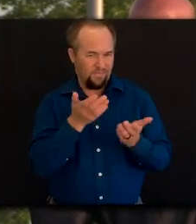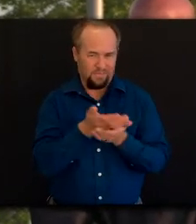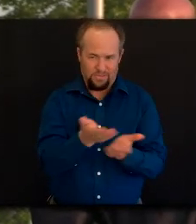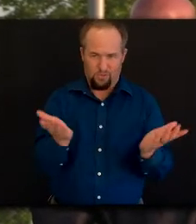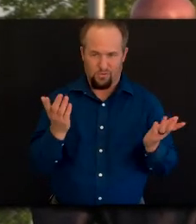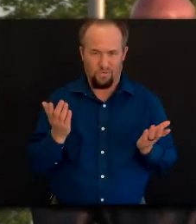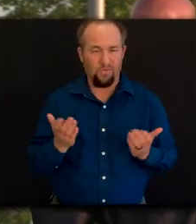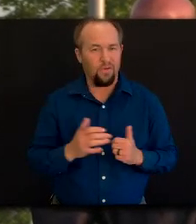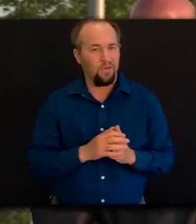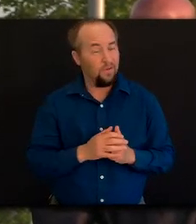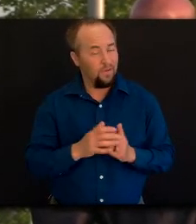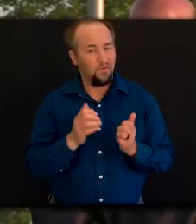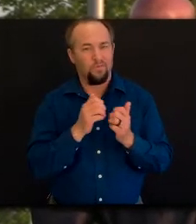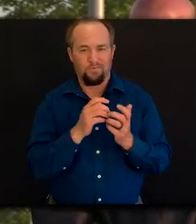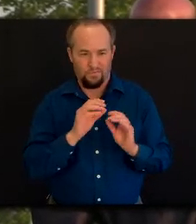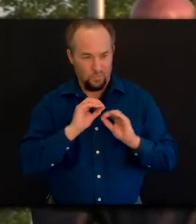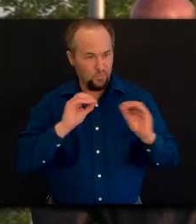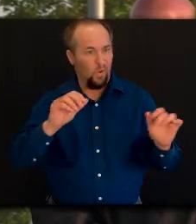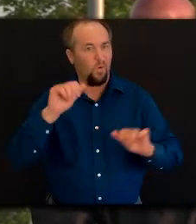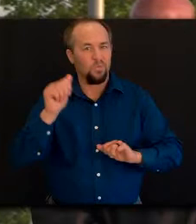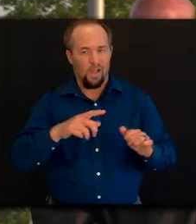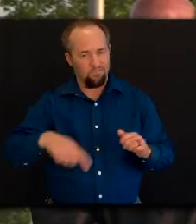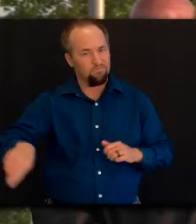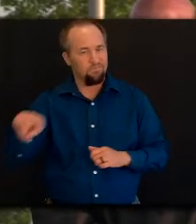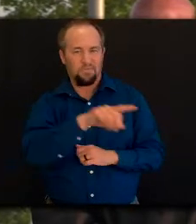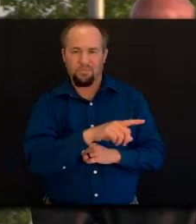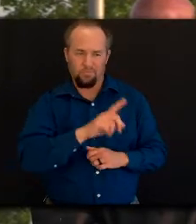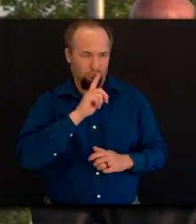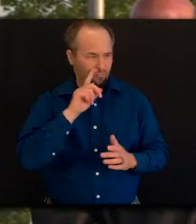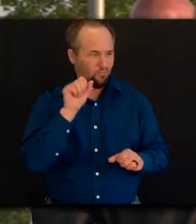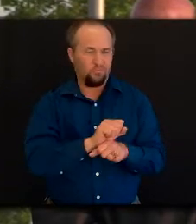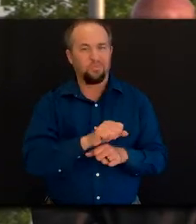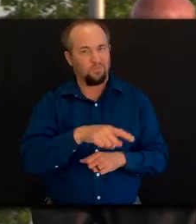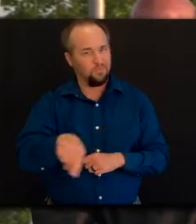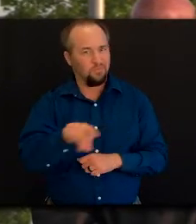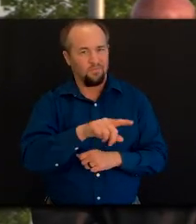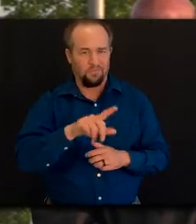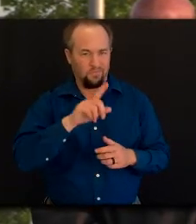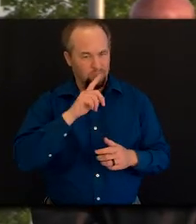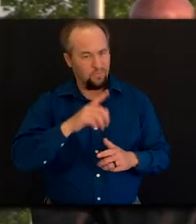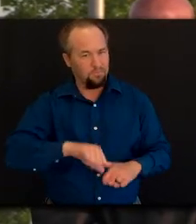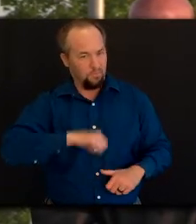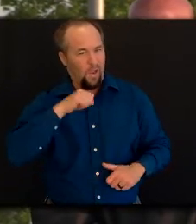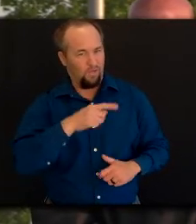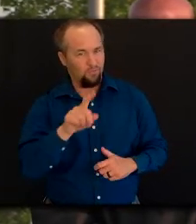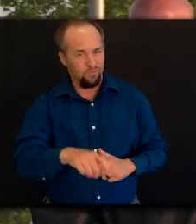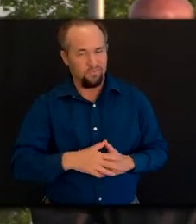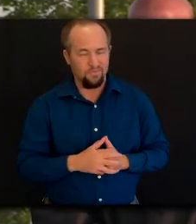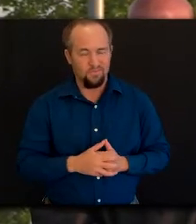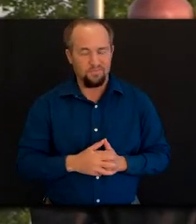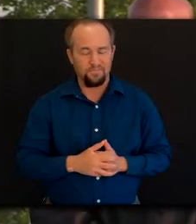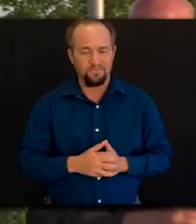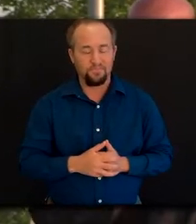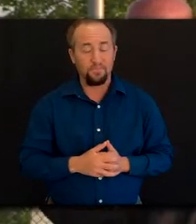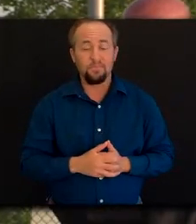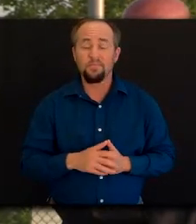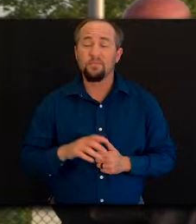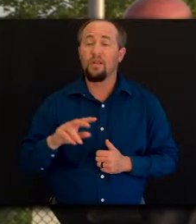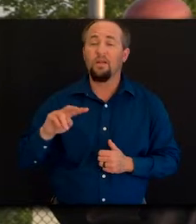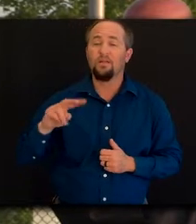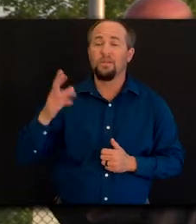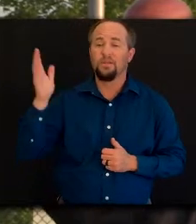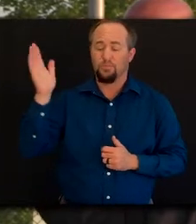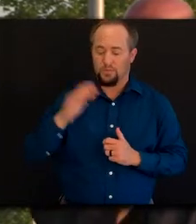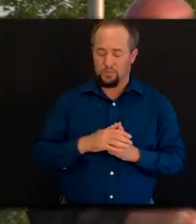class have a lot to be proud of in their high school journey. Our second honorary senior speaker is Braden